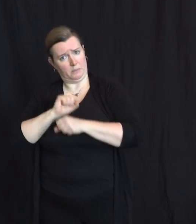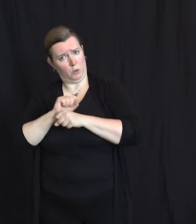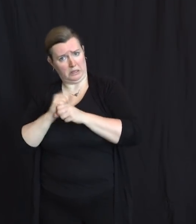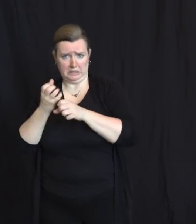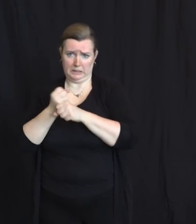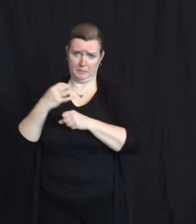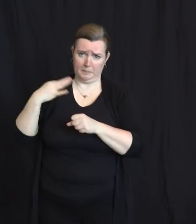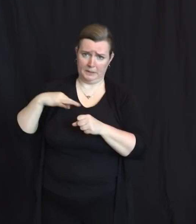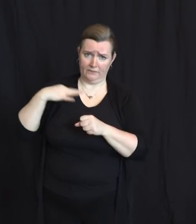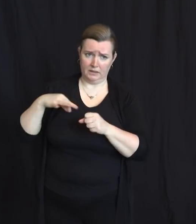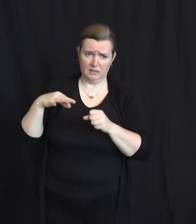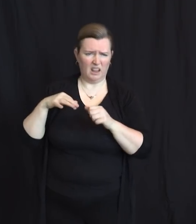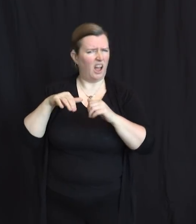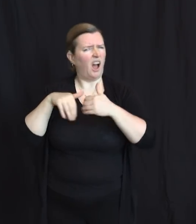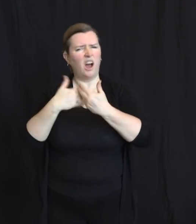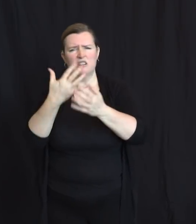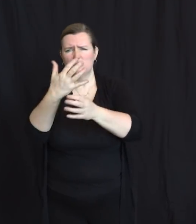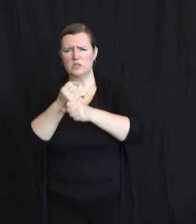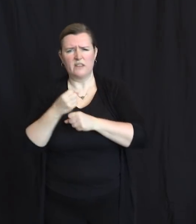benefits, and much more.